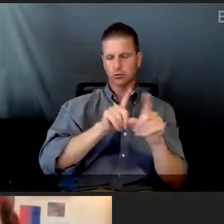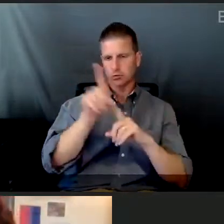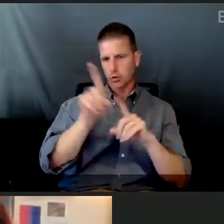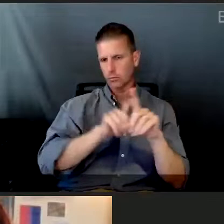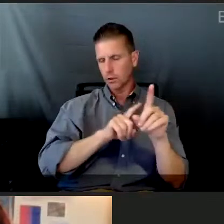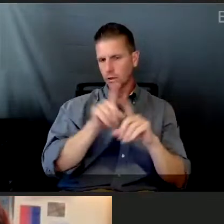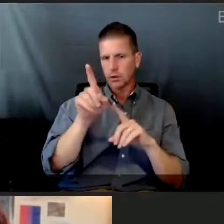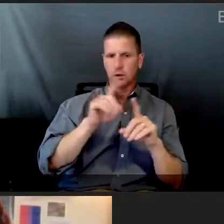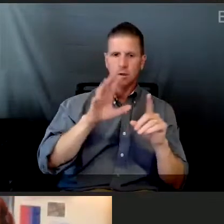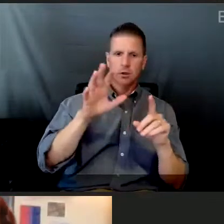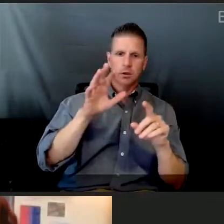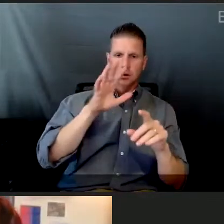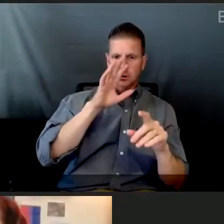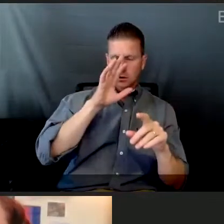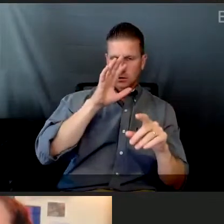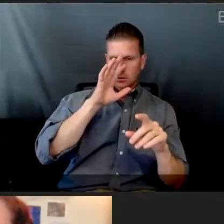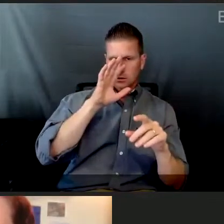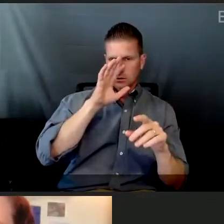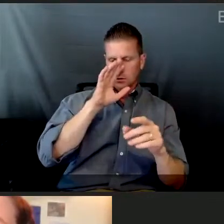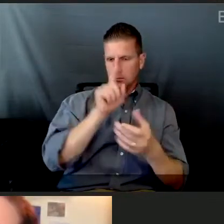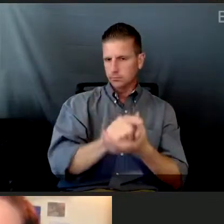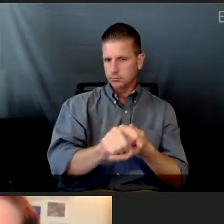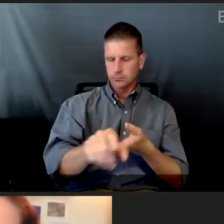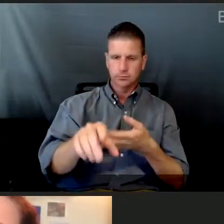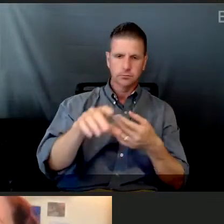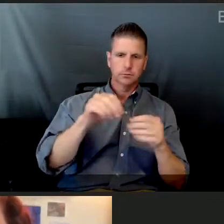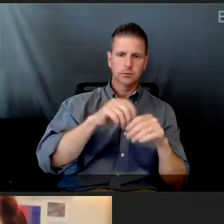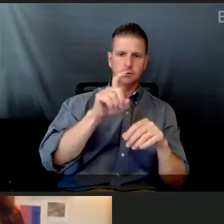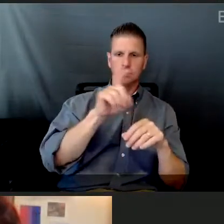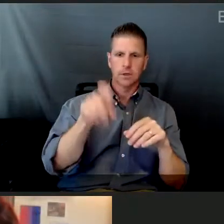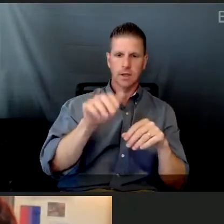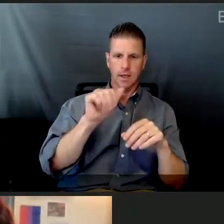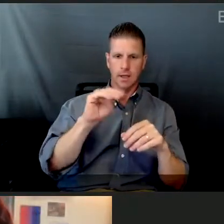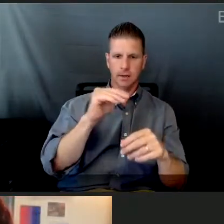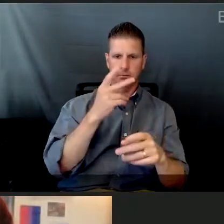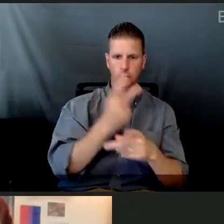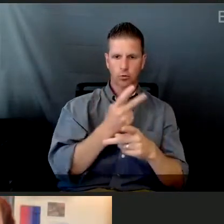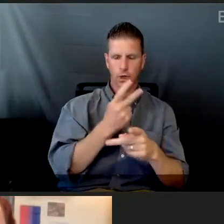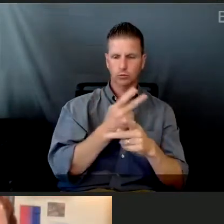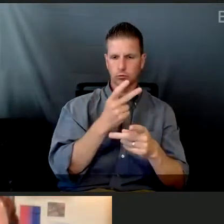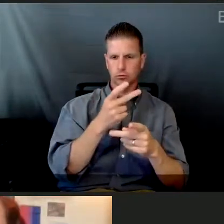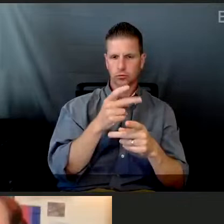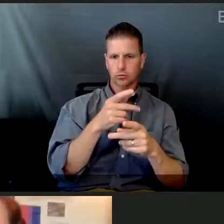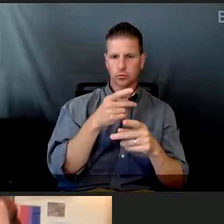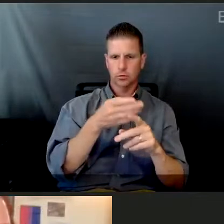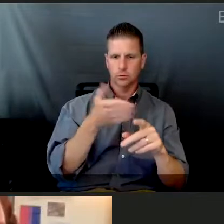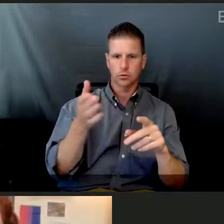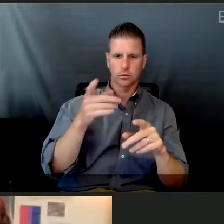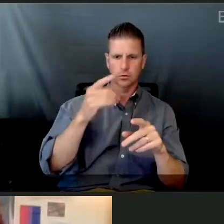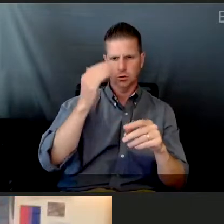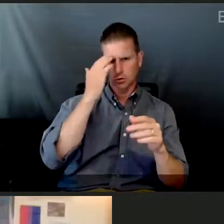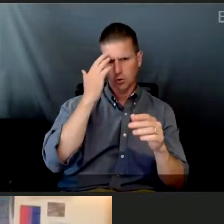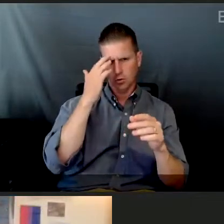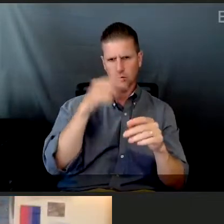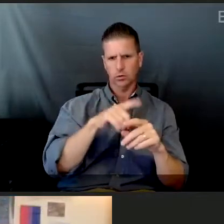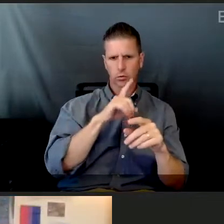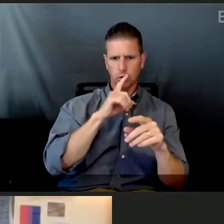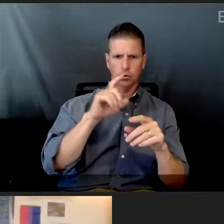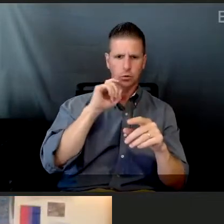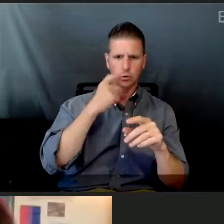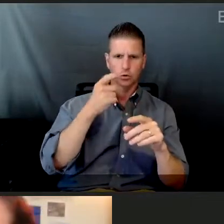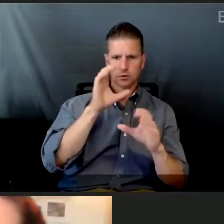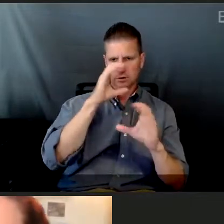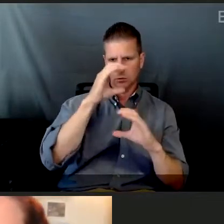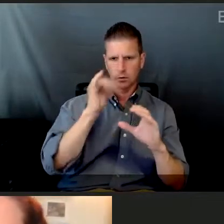in love with it. After that, I went to graduate school at Texas A&M University. And from there, kind of got to know, oh, there's this really cool telescope that might